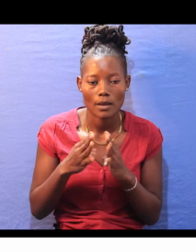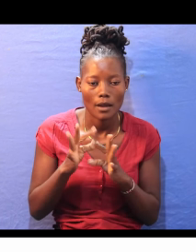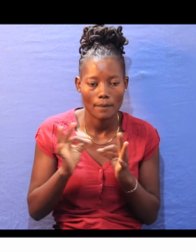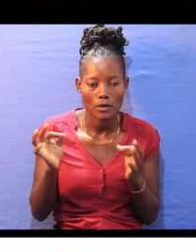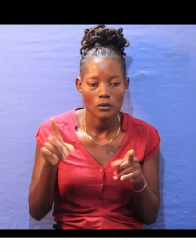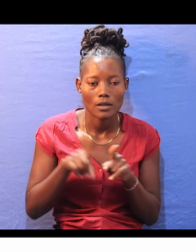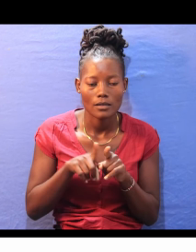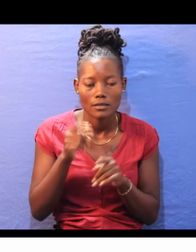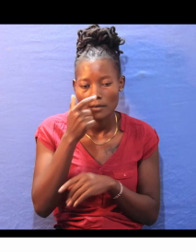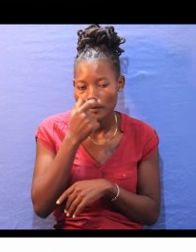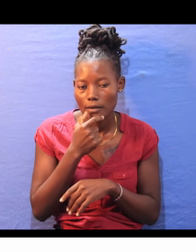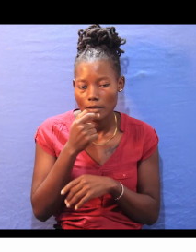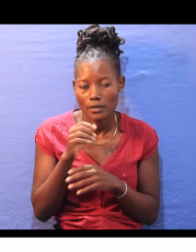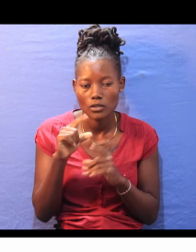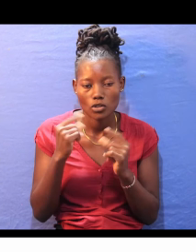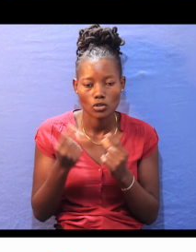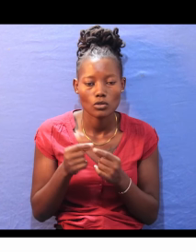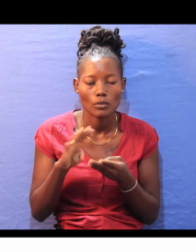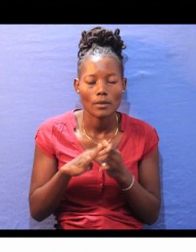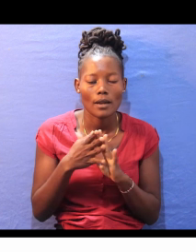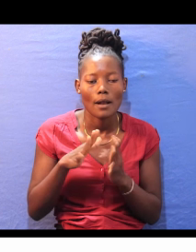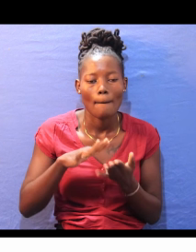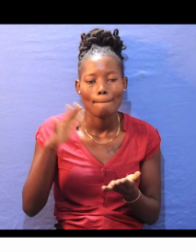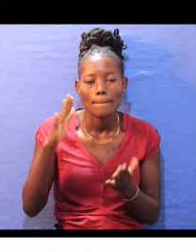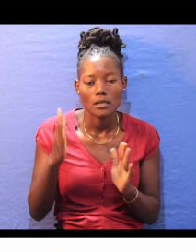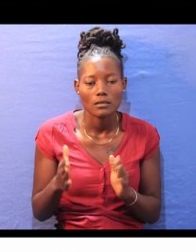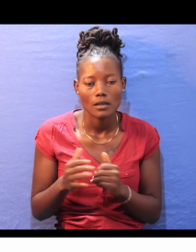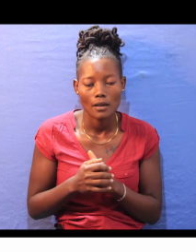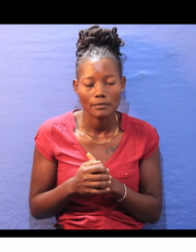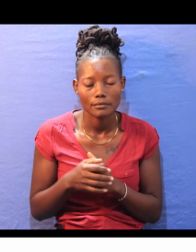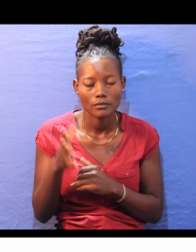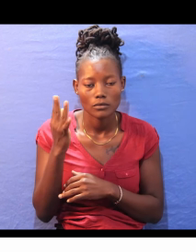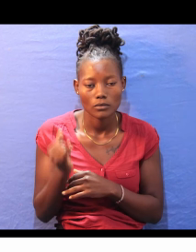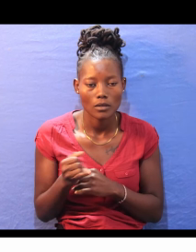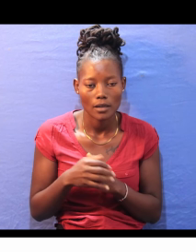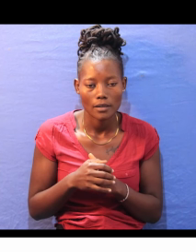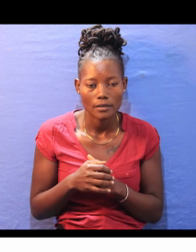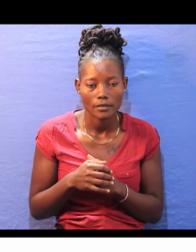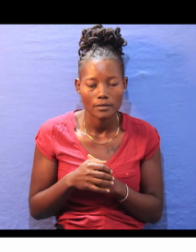the ages and the age groupings get bigger. That's because athletes